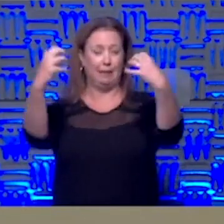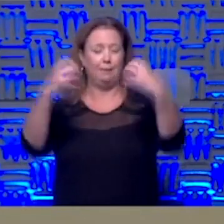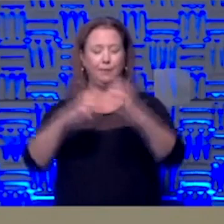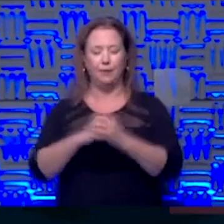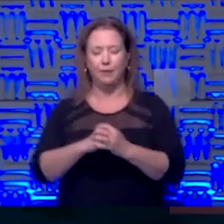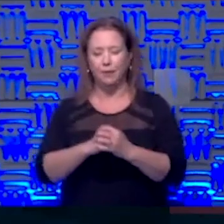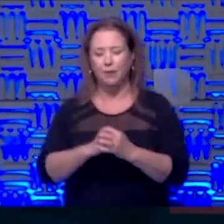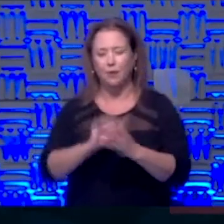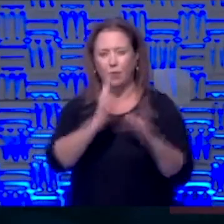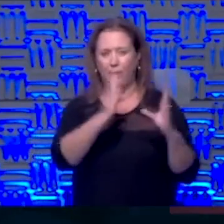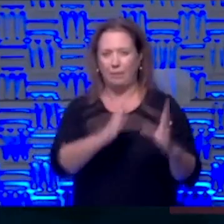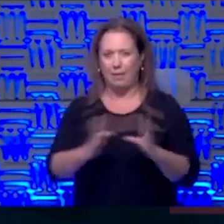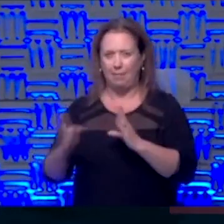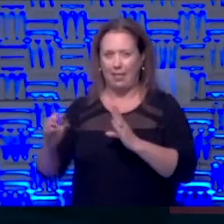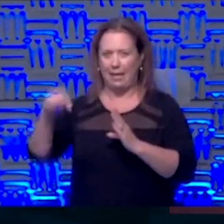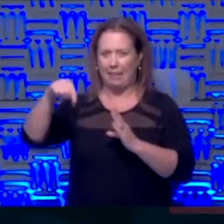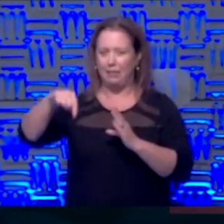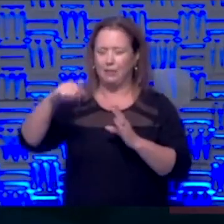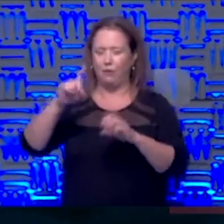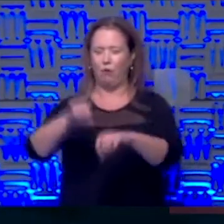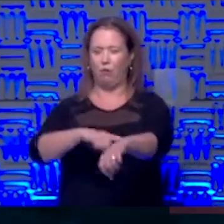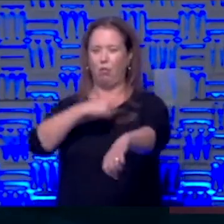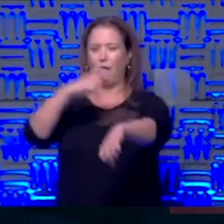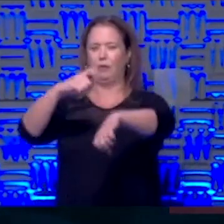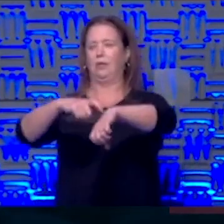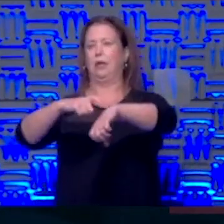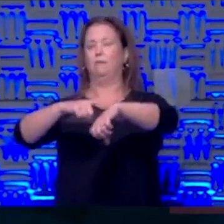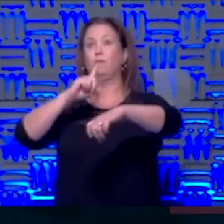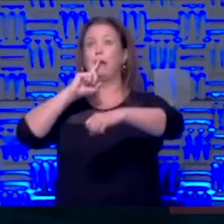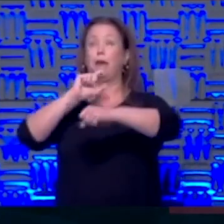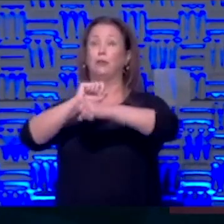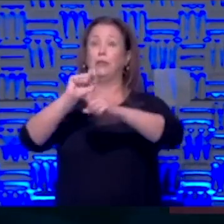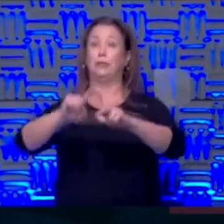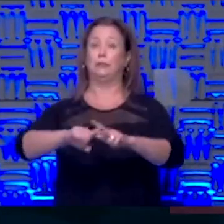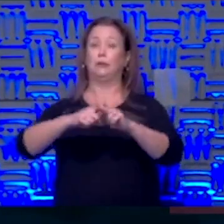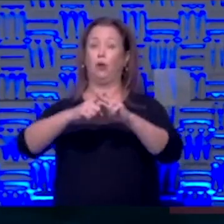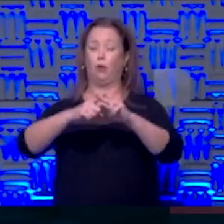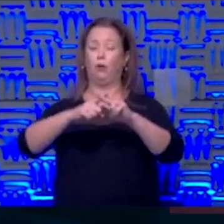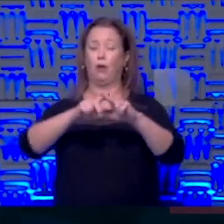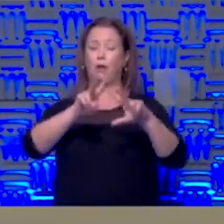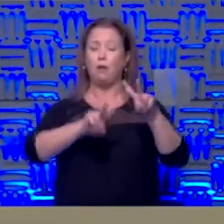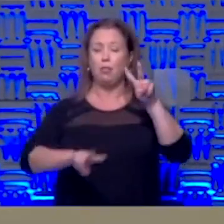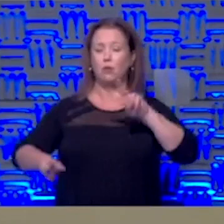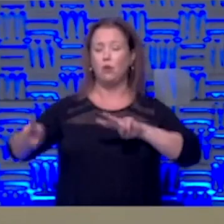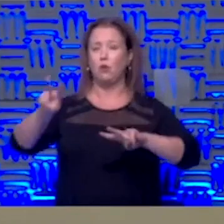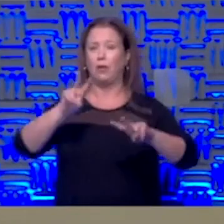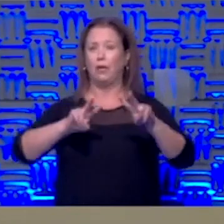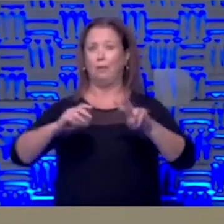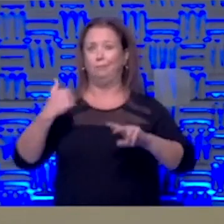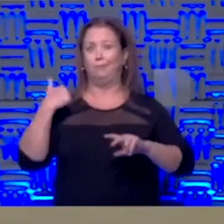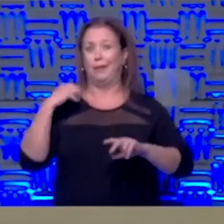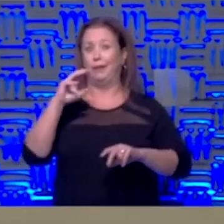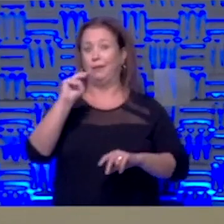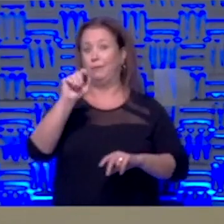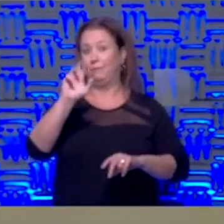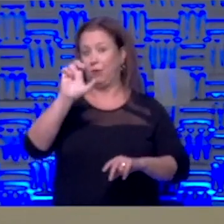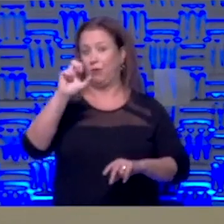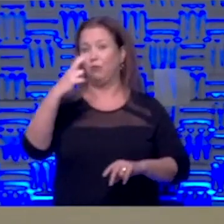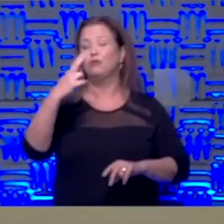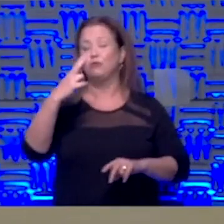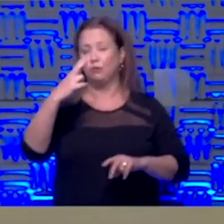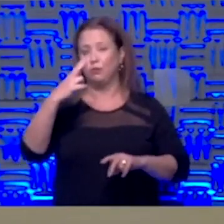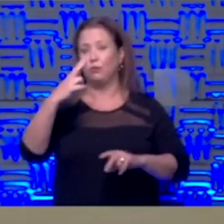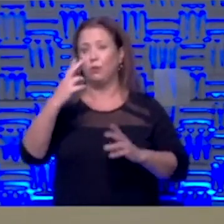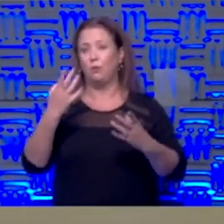we've been planning this for a long time. I mean, we actually started looking at all this back in March. Once we